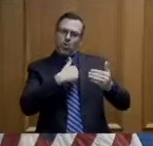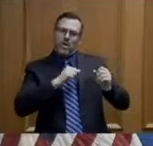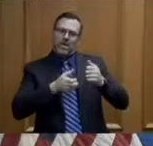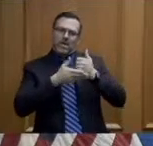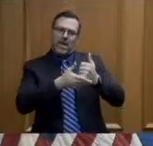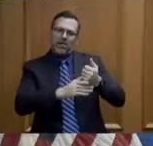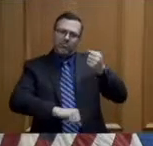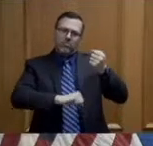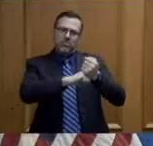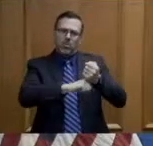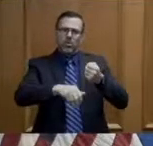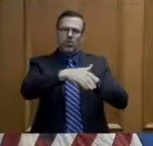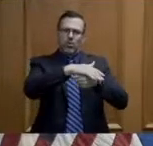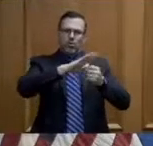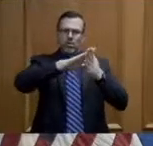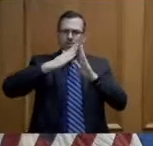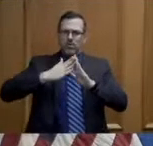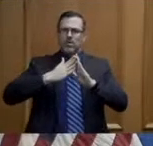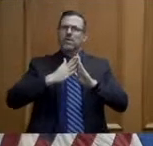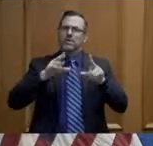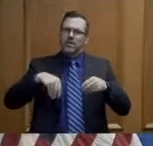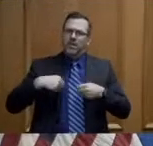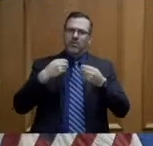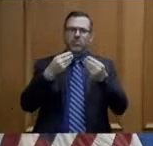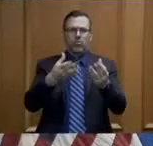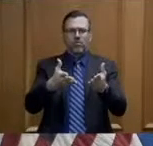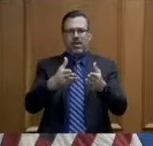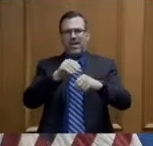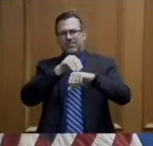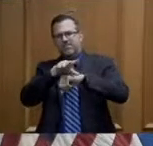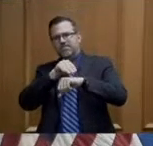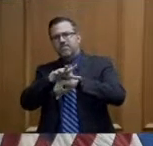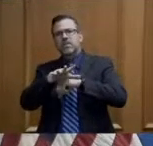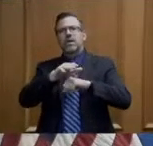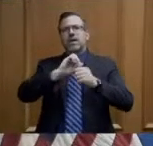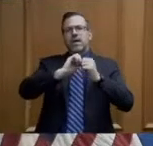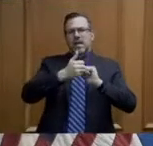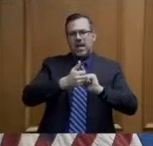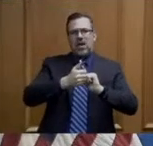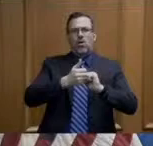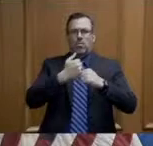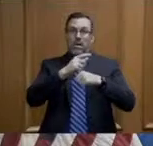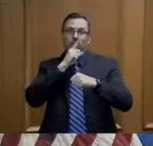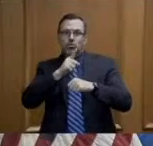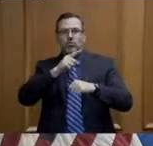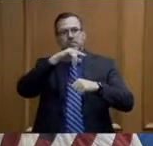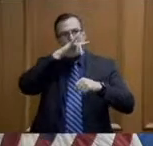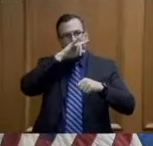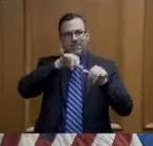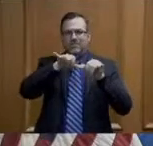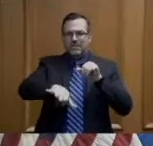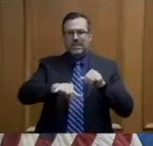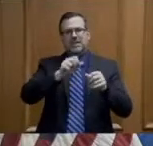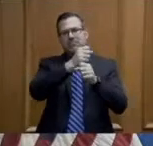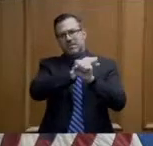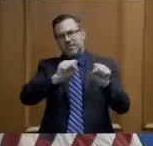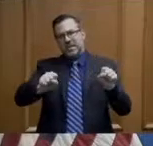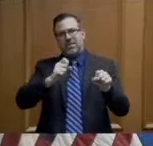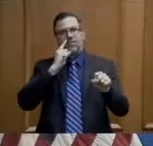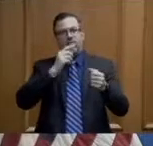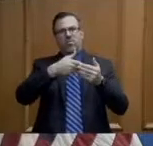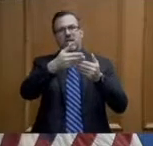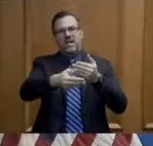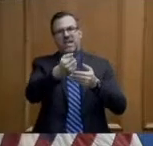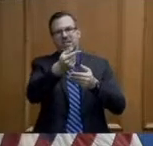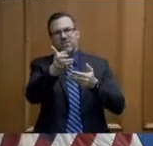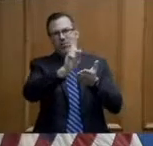communities and we can give guidance to how those local communities can make sure that our kids are safe over the next weeks and throughout